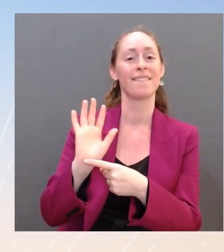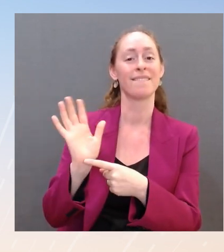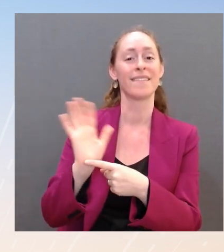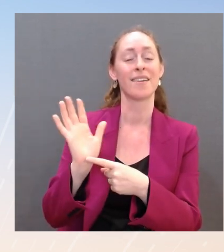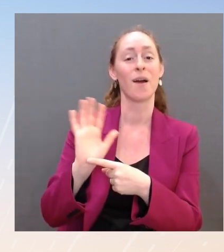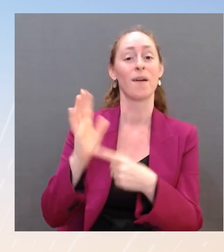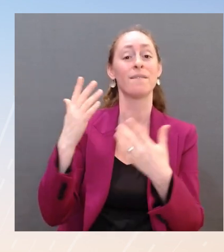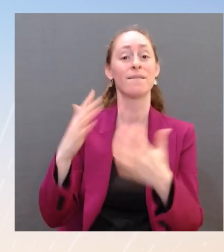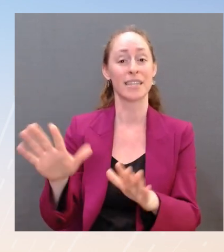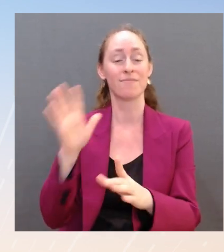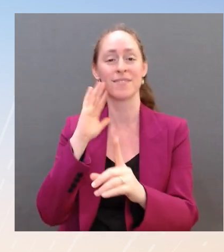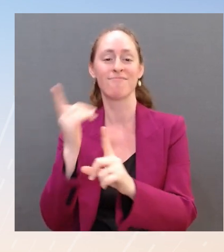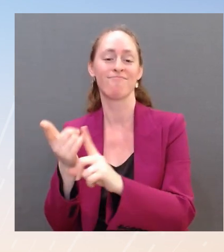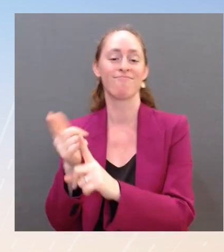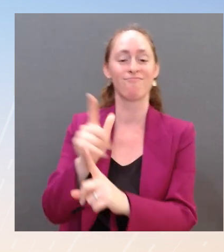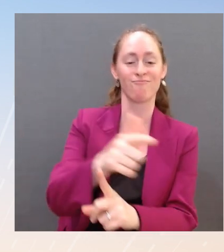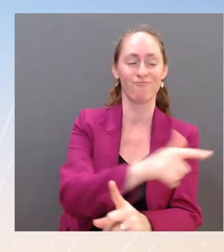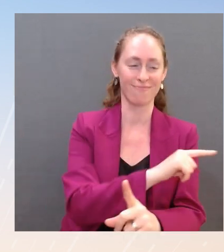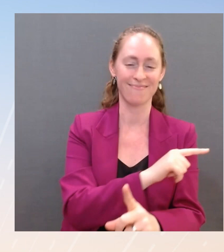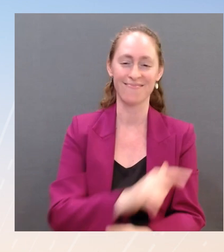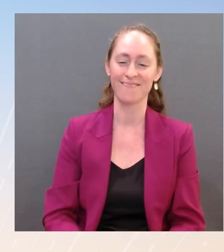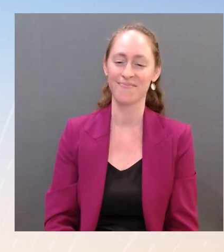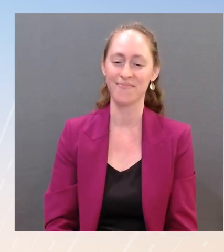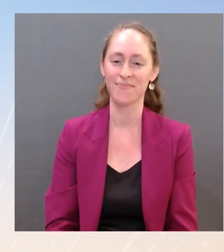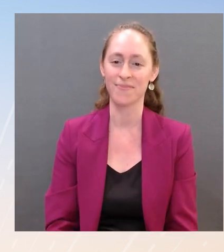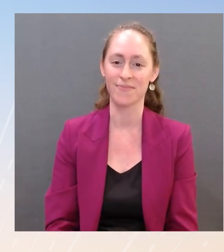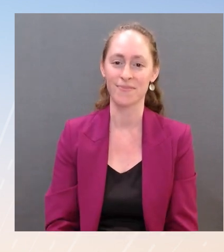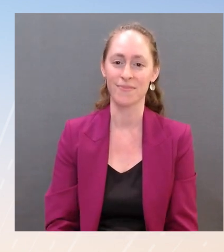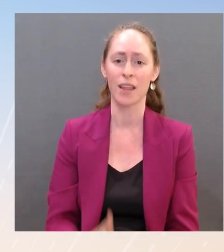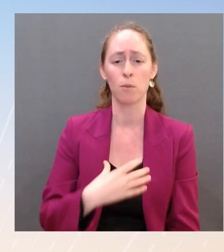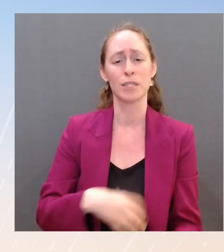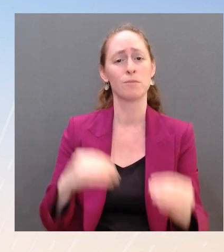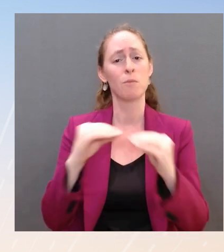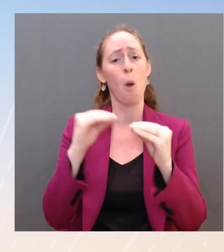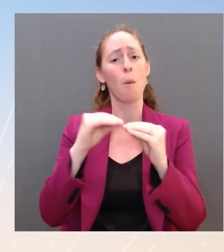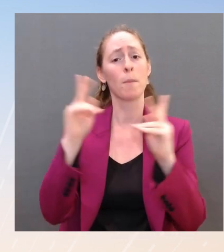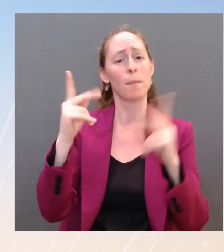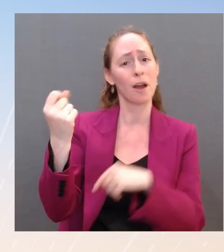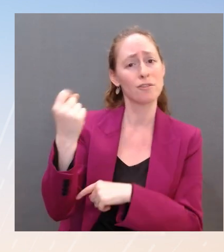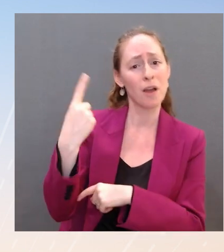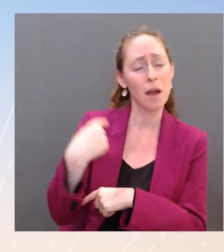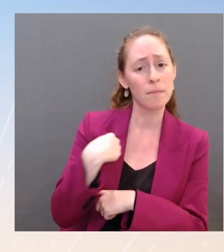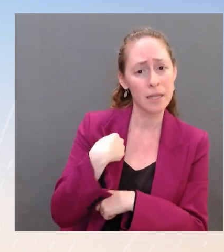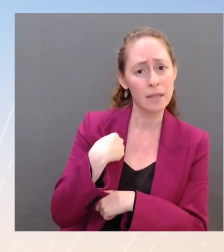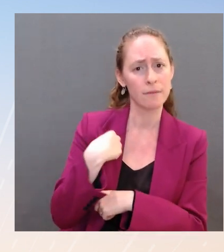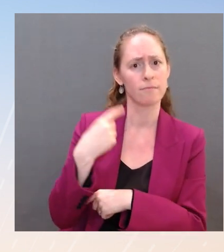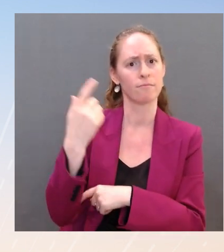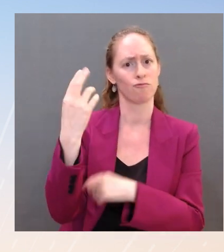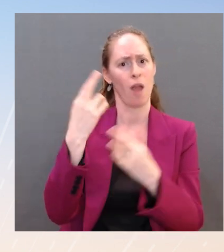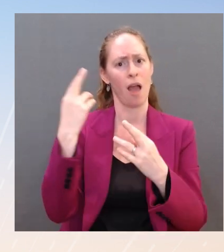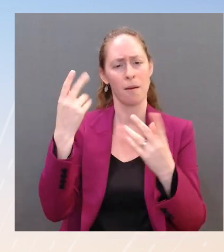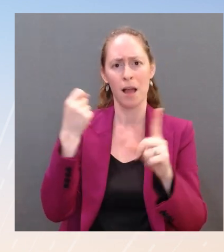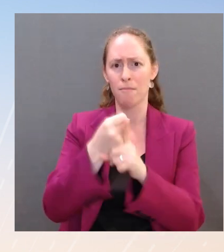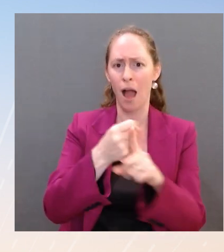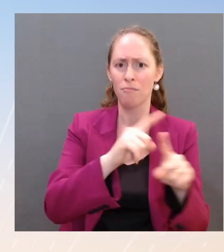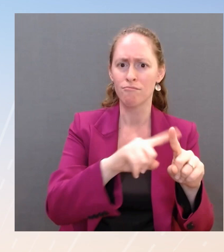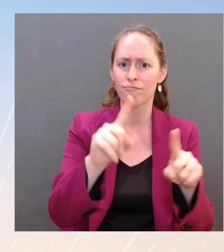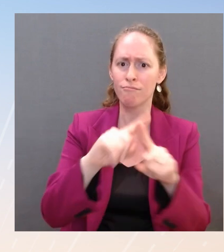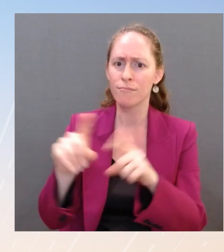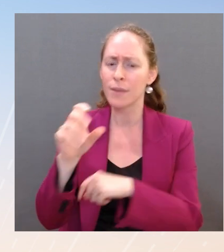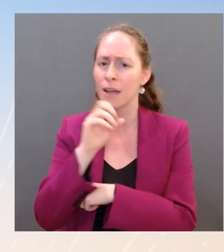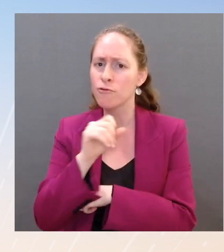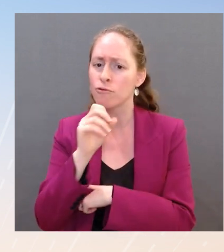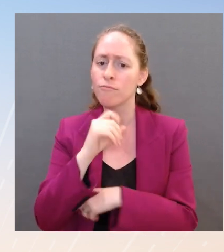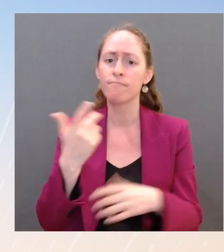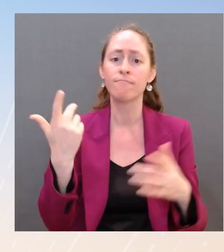I wish that more people understood. Mental health affects all ages. Has no cultural boundaries. Is just as important as physical health.